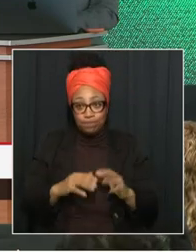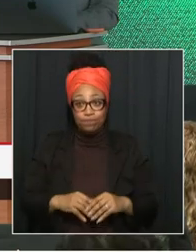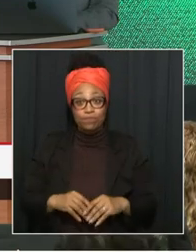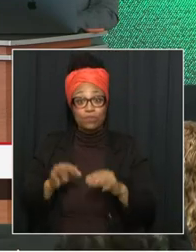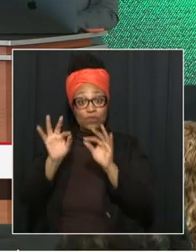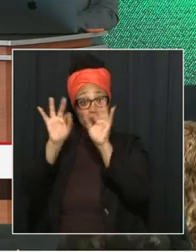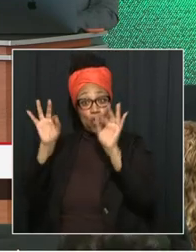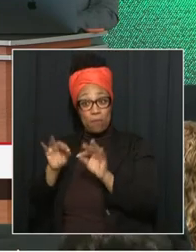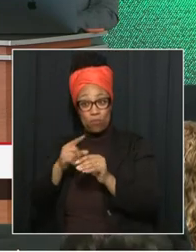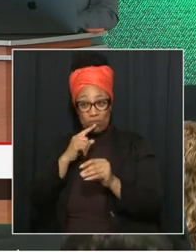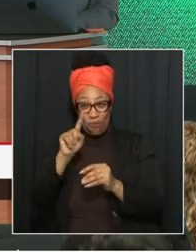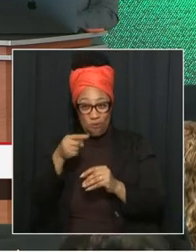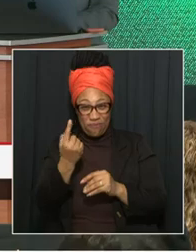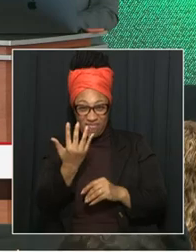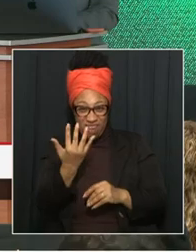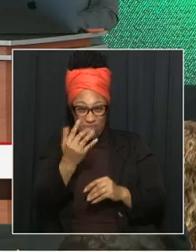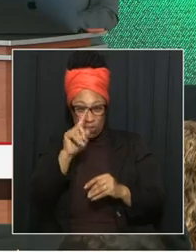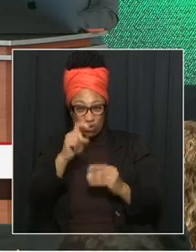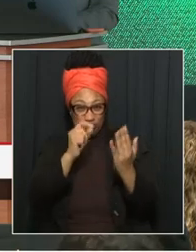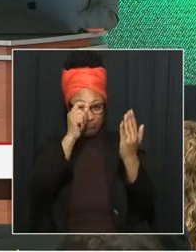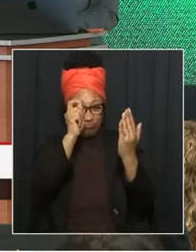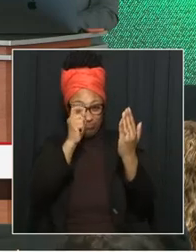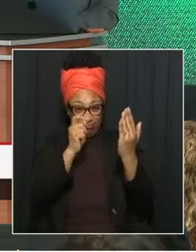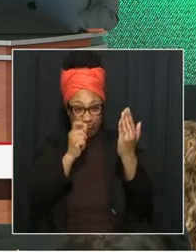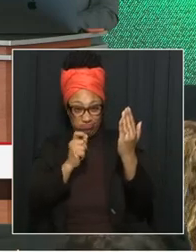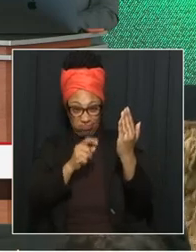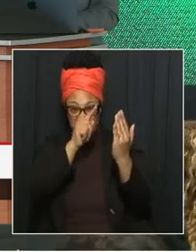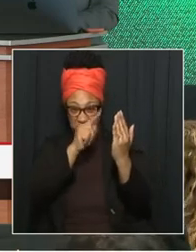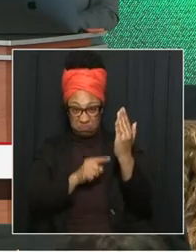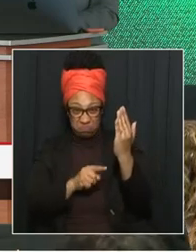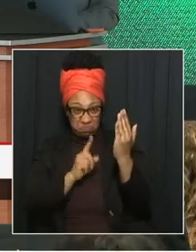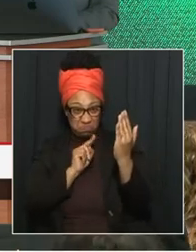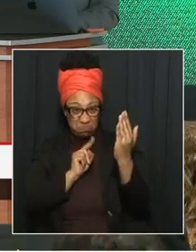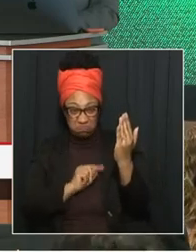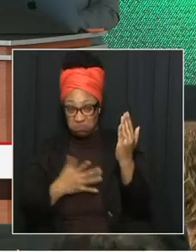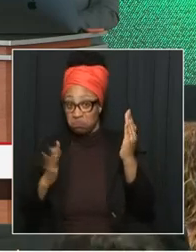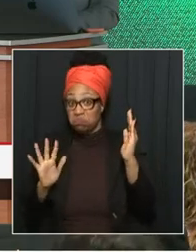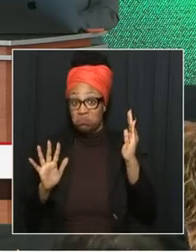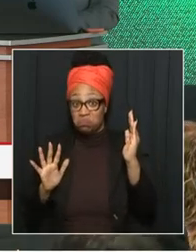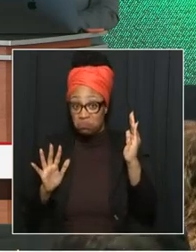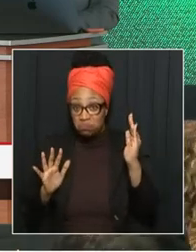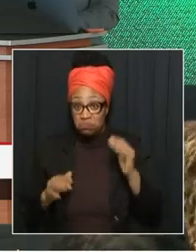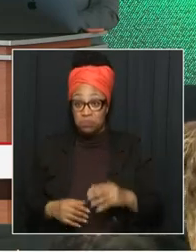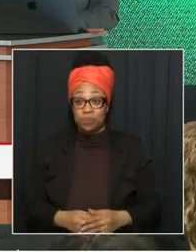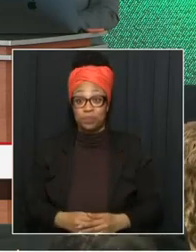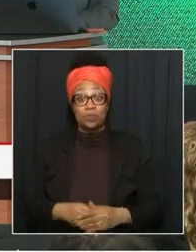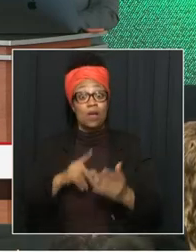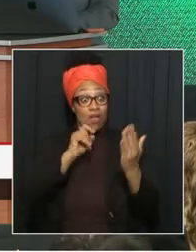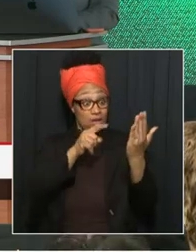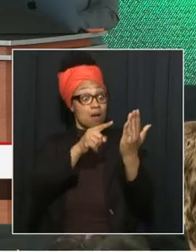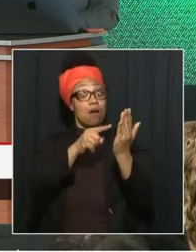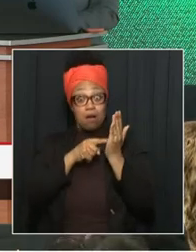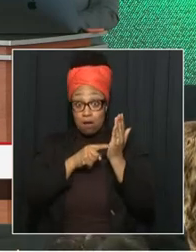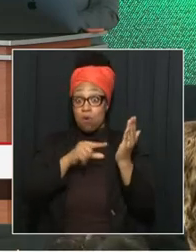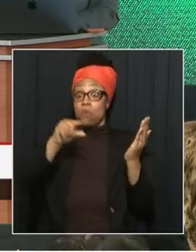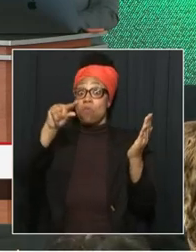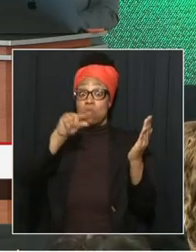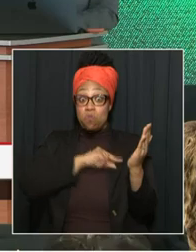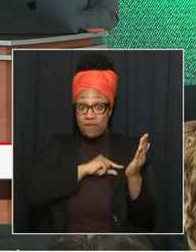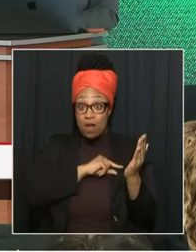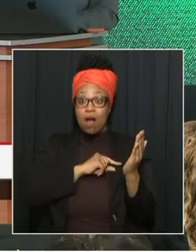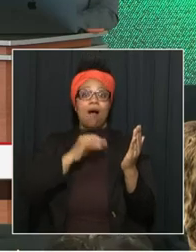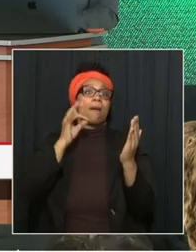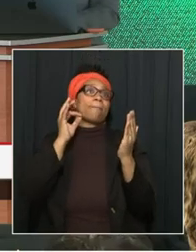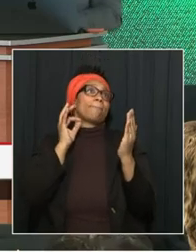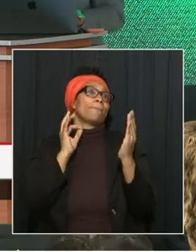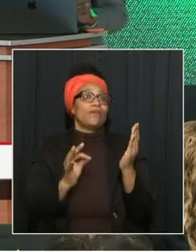and you are entitled to it. But you can see that adds a lot of money back. The homestead deduction, we haven't